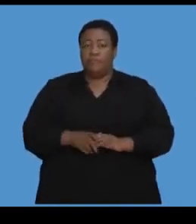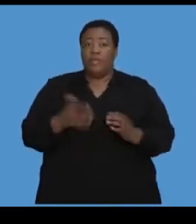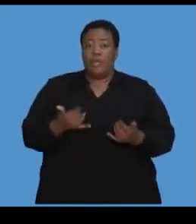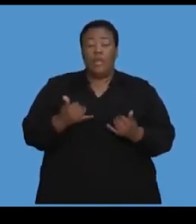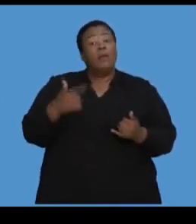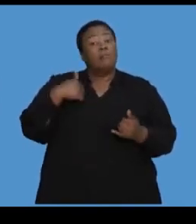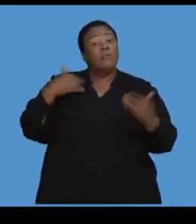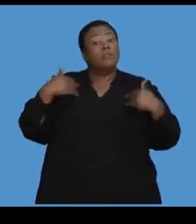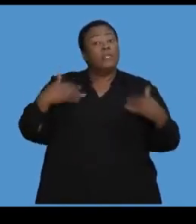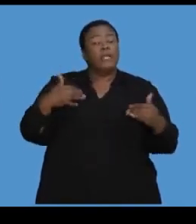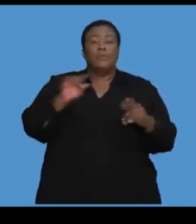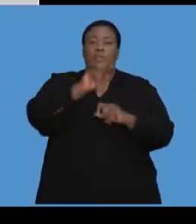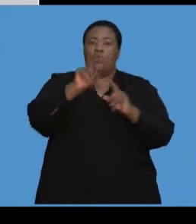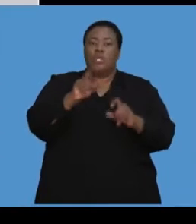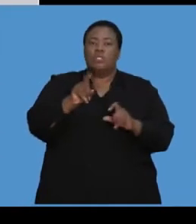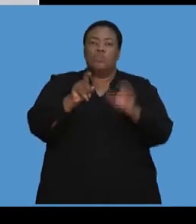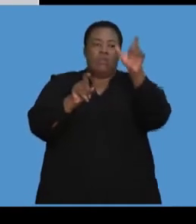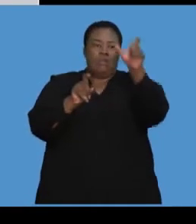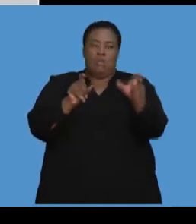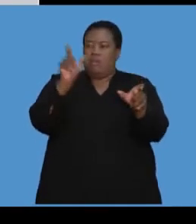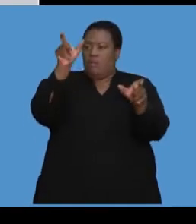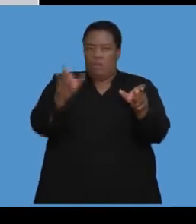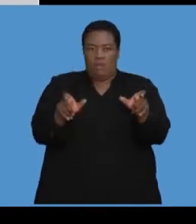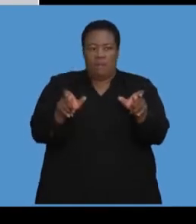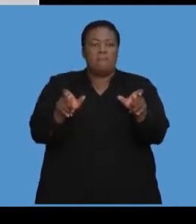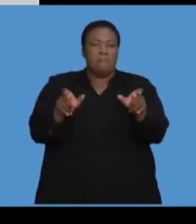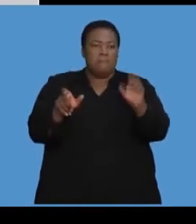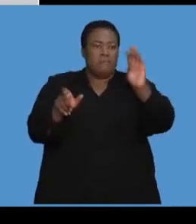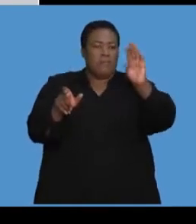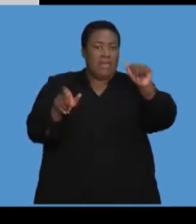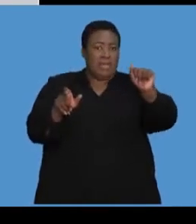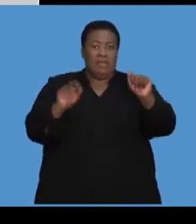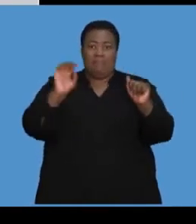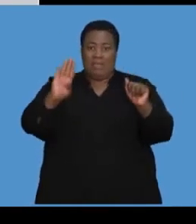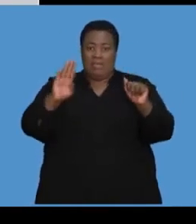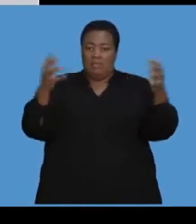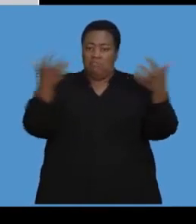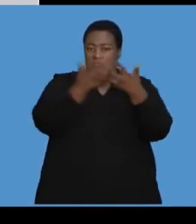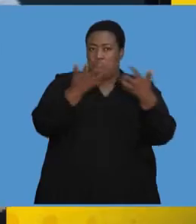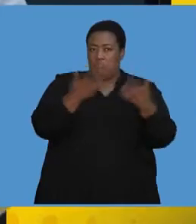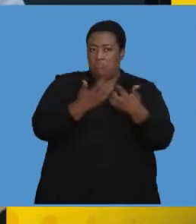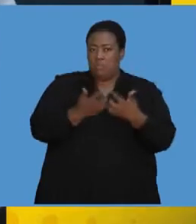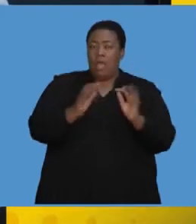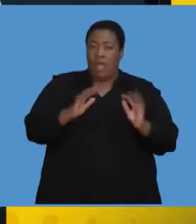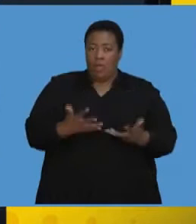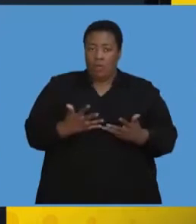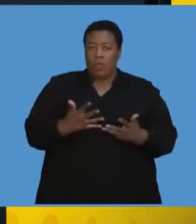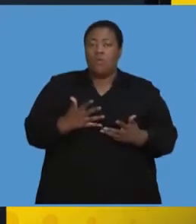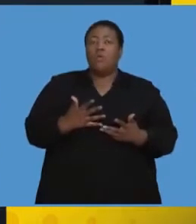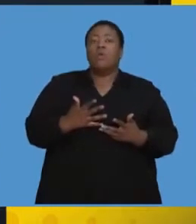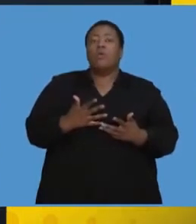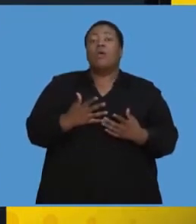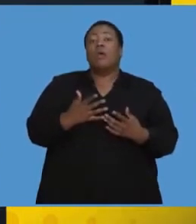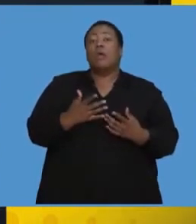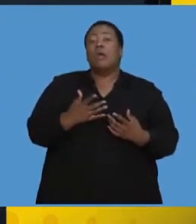with questions on our matching column. Right, this is our matching column. I said earlier on when we did a presentation